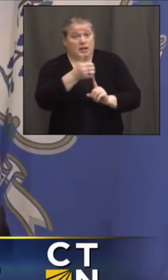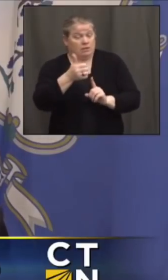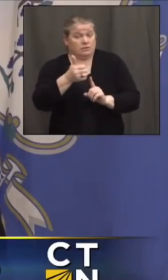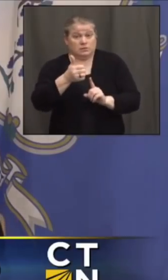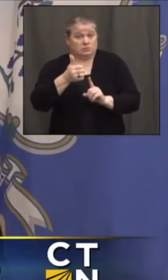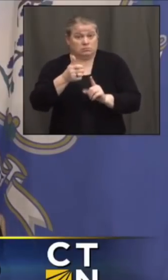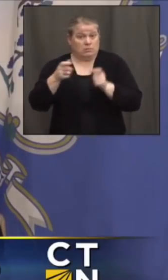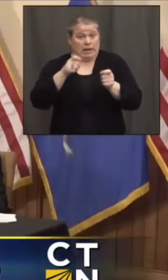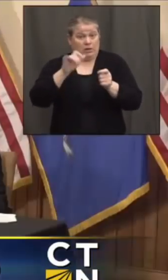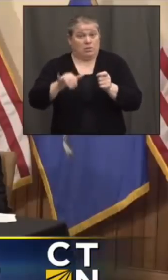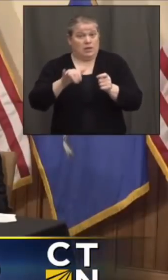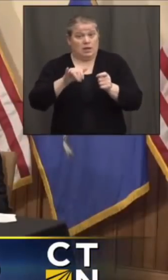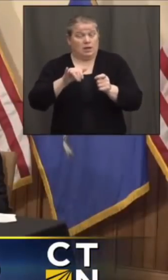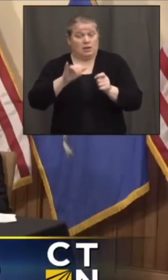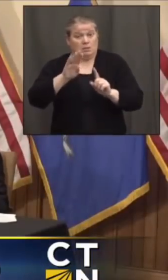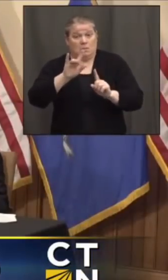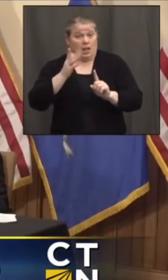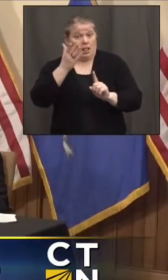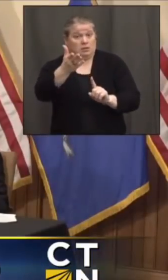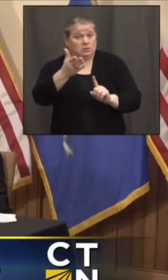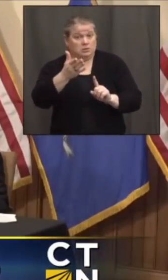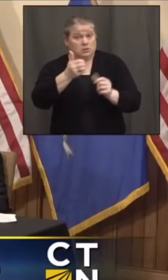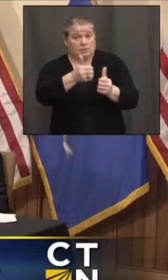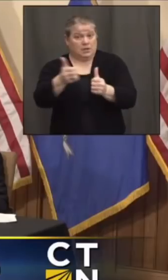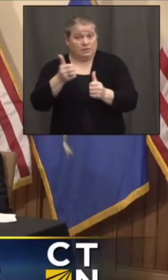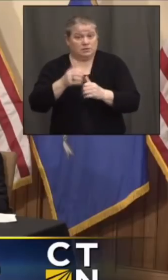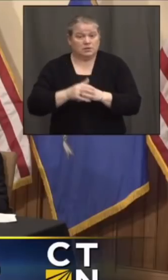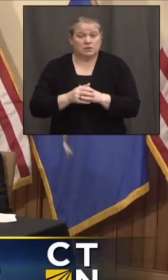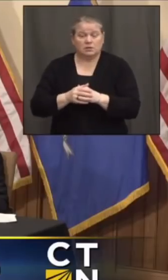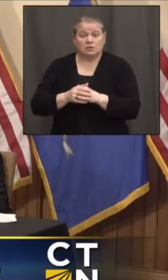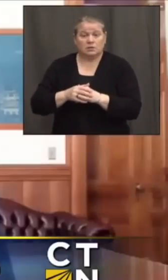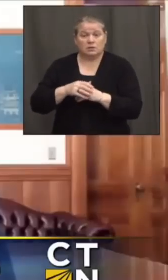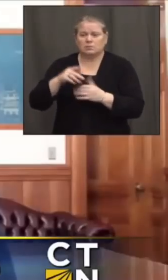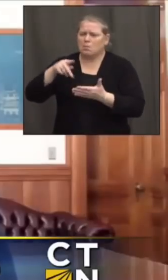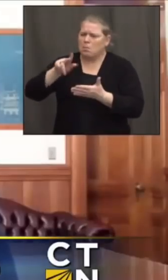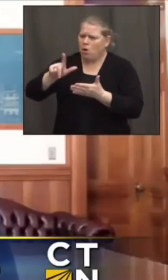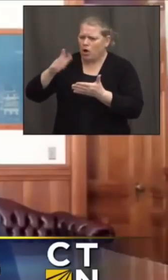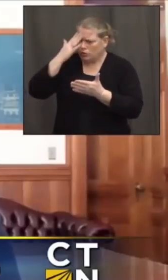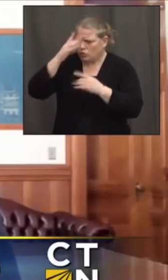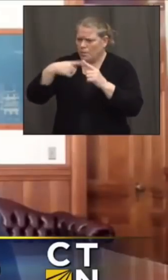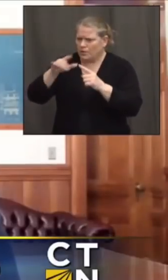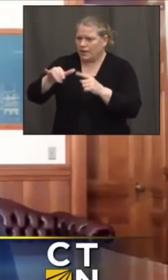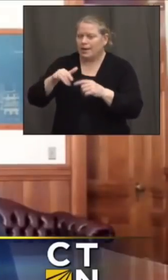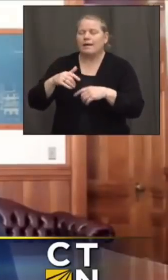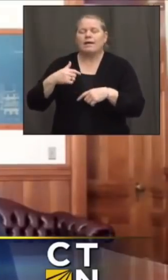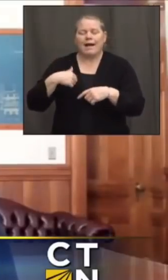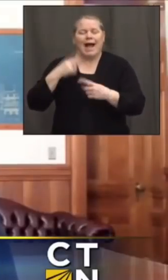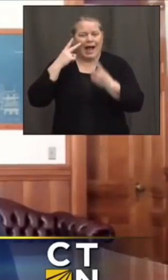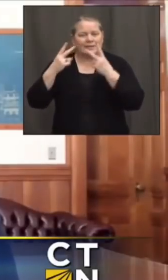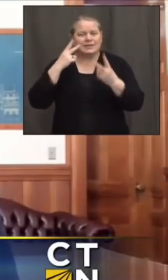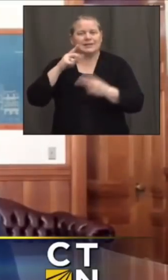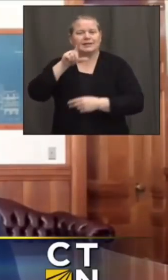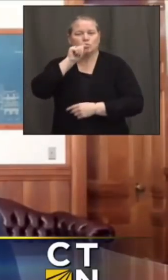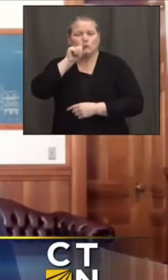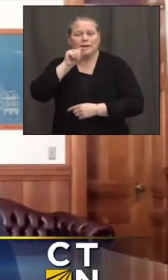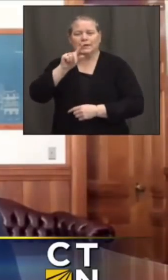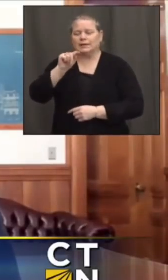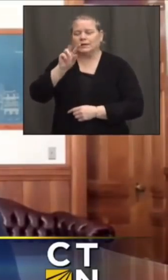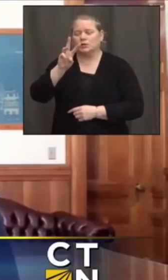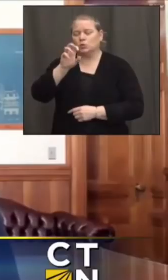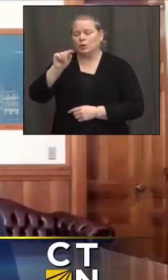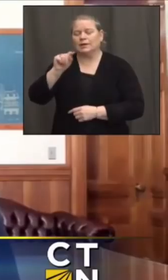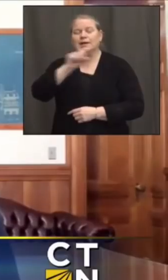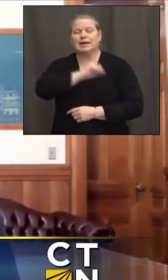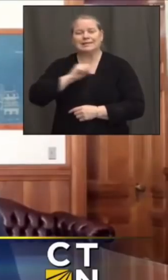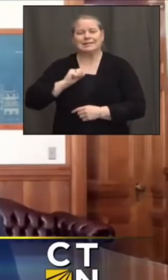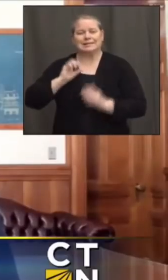about that? No, I know we've seen the tweets that's been sent out by Senator Lesser and other members of the legislature that's been